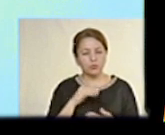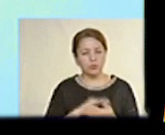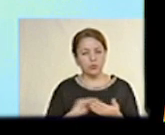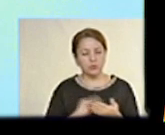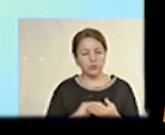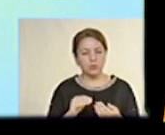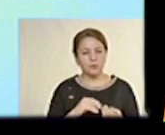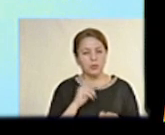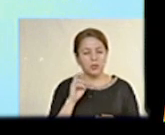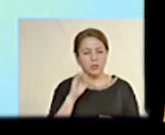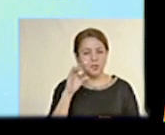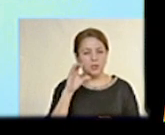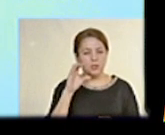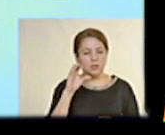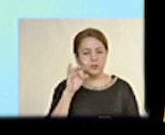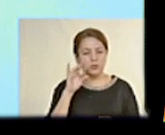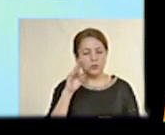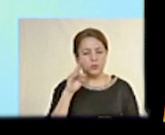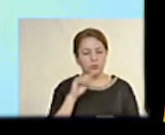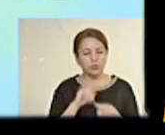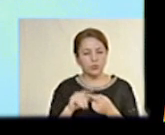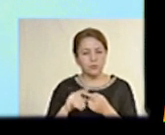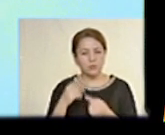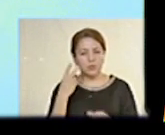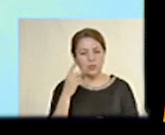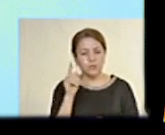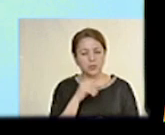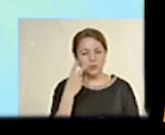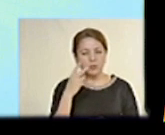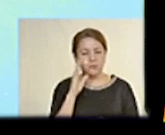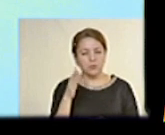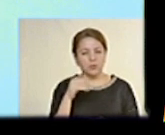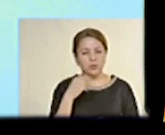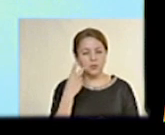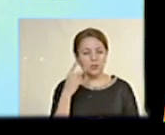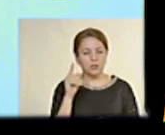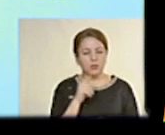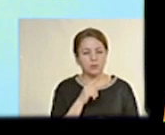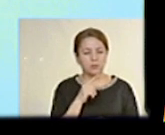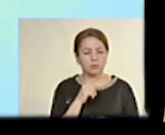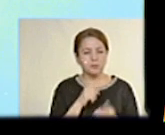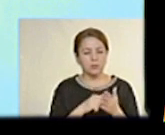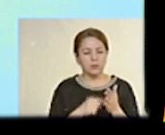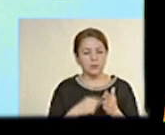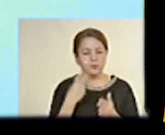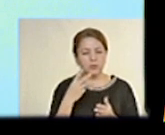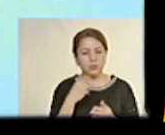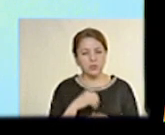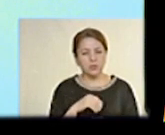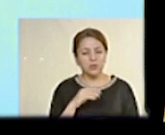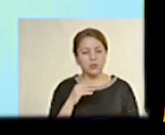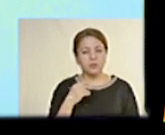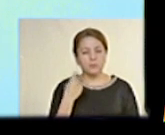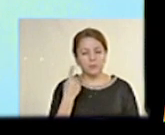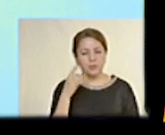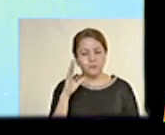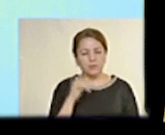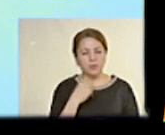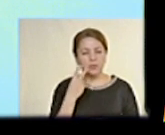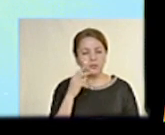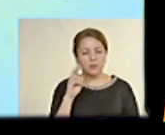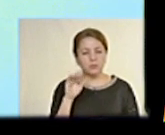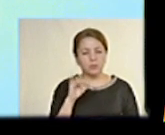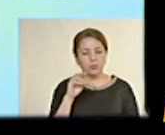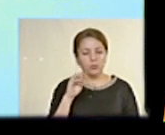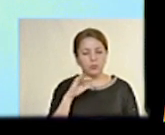esa 2 taqsim 2 ni hosil qiladi. 2 ni 2 ga bo'lganimizda 1 va 2 butunga qo'shganimizda esa